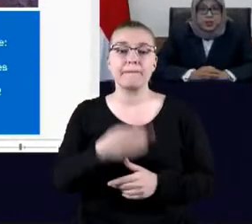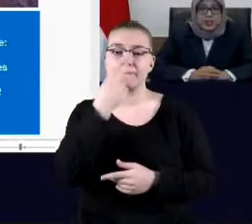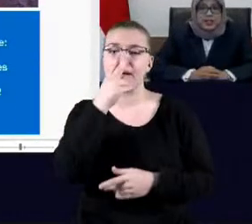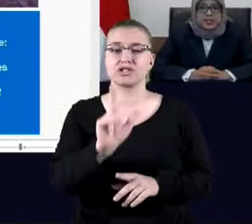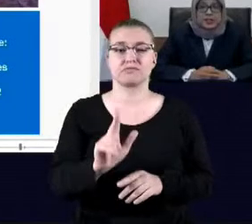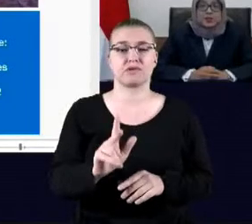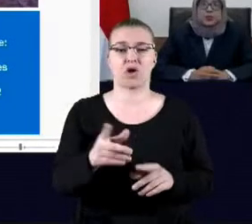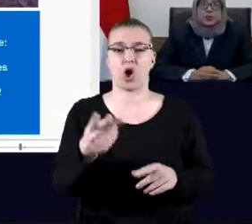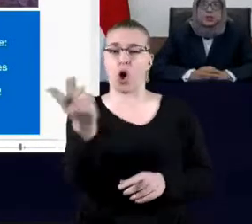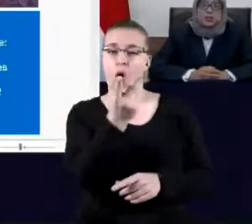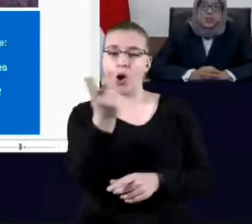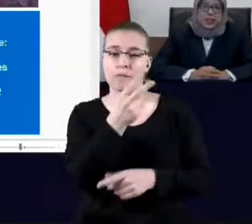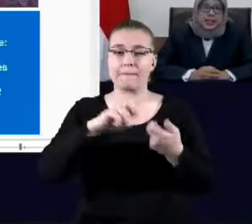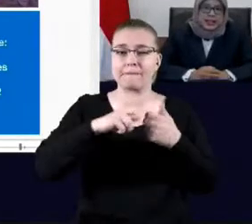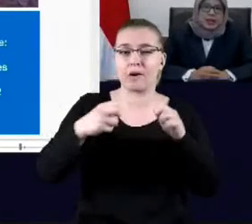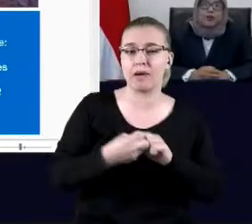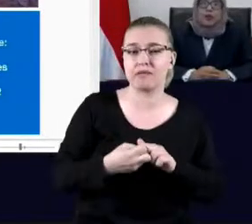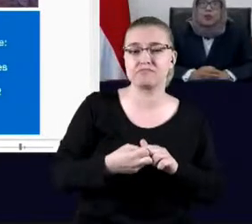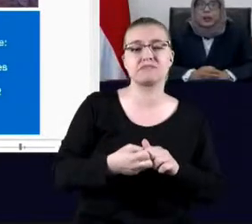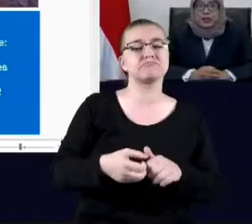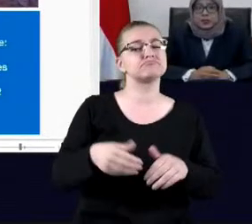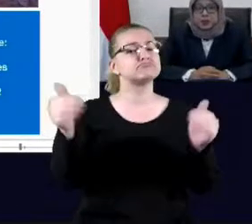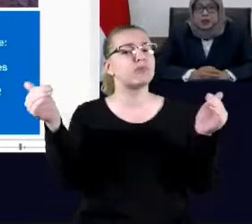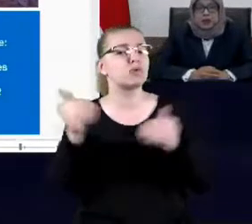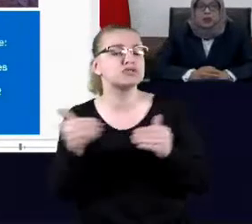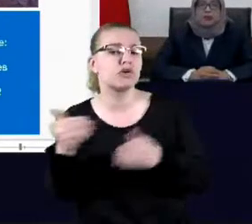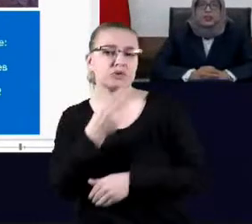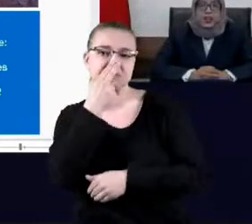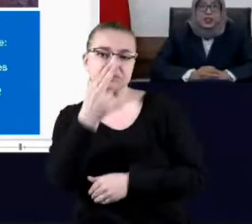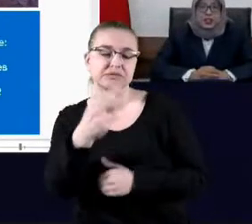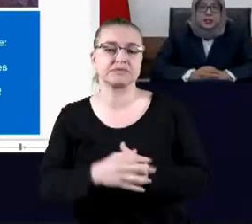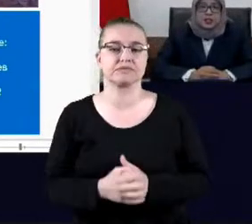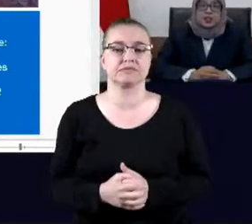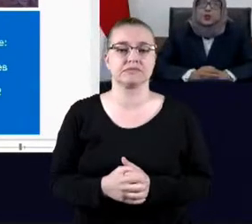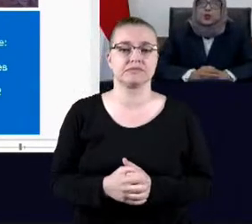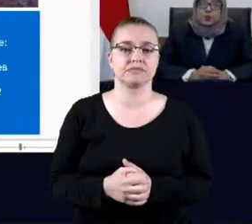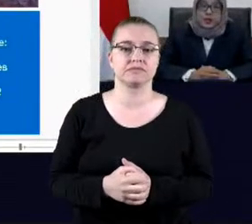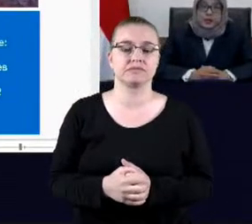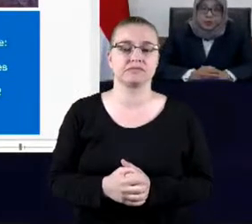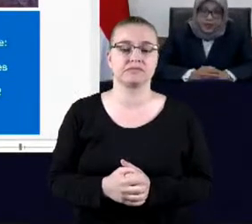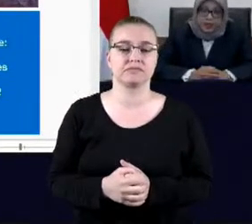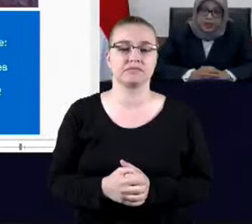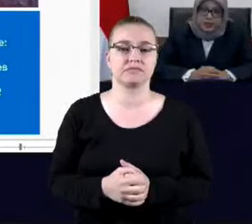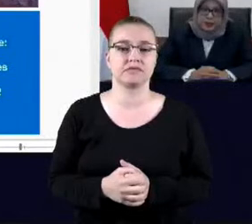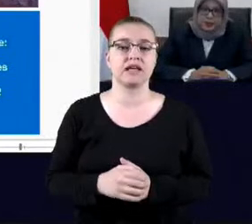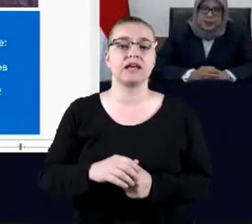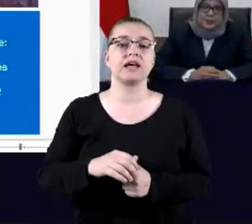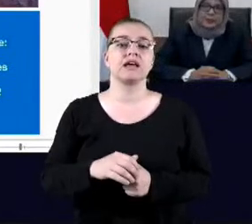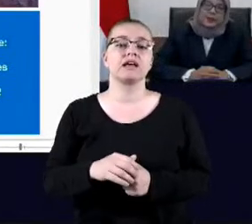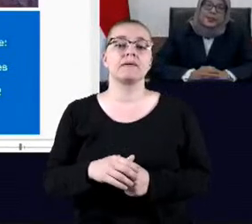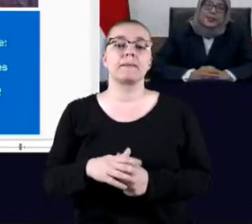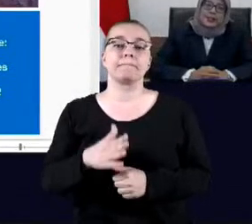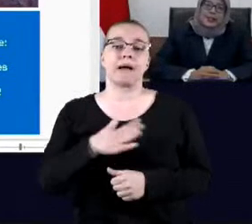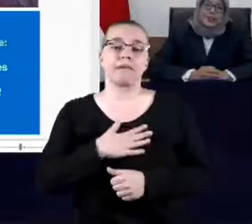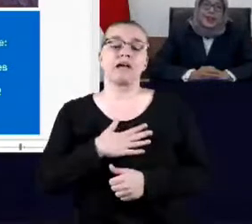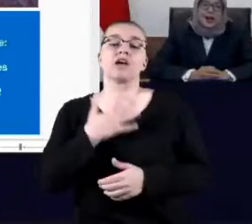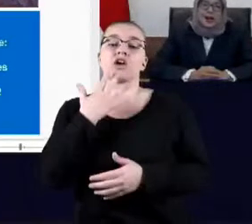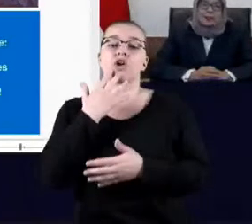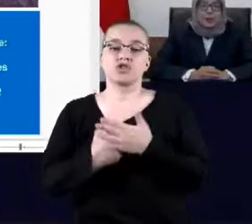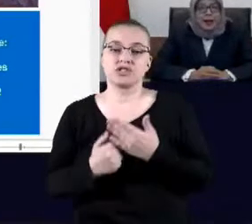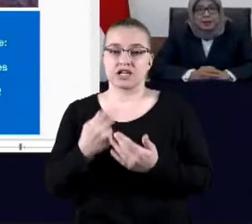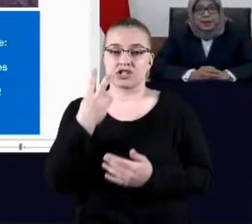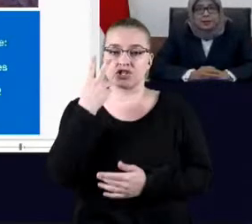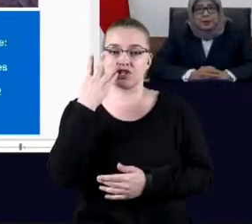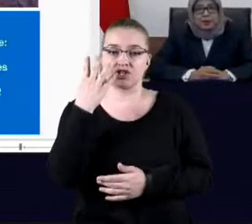and opportunities to distillate four principles of Jakarta's new urban vision.